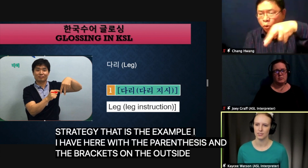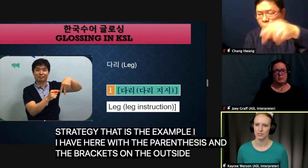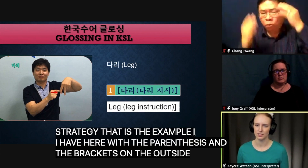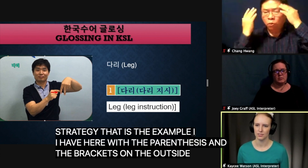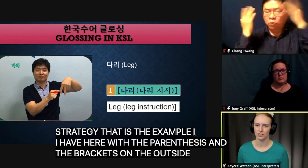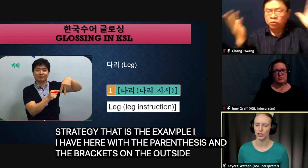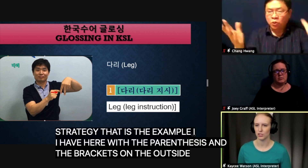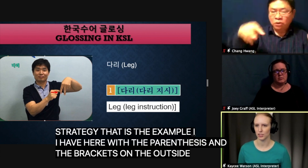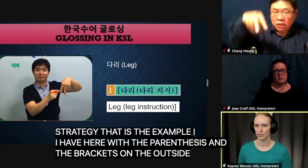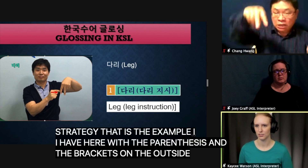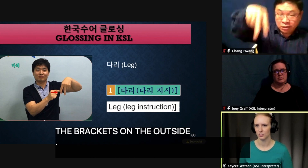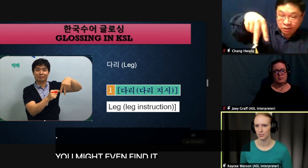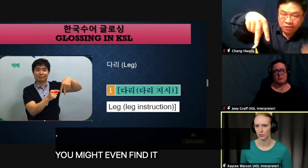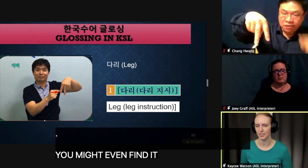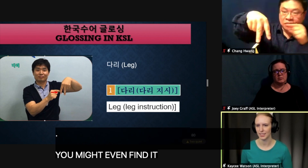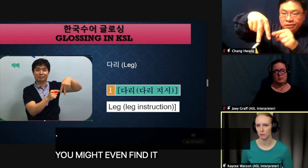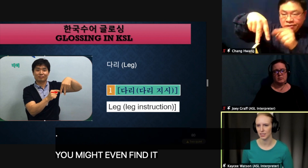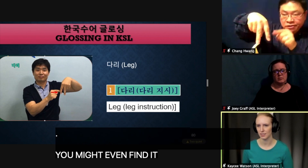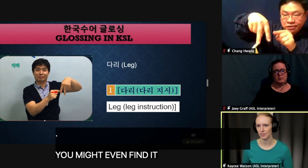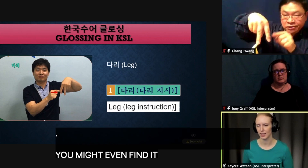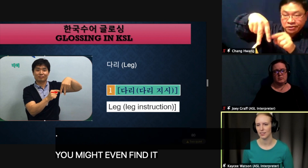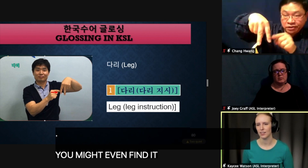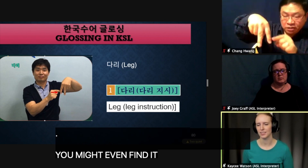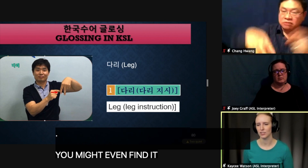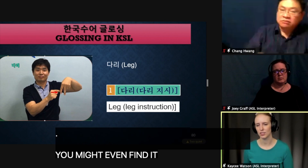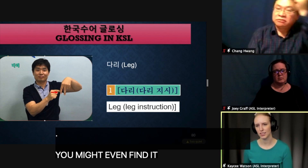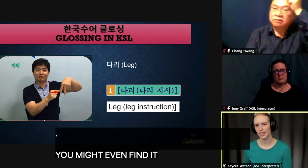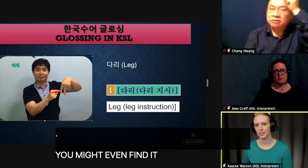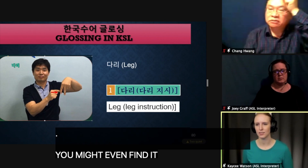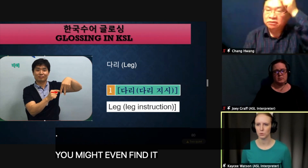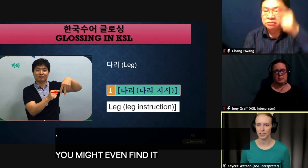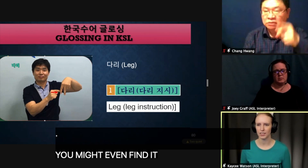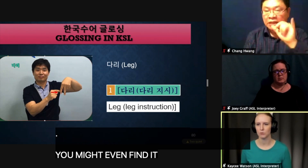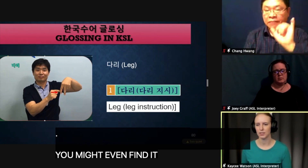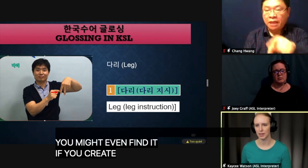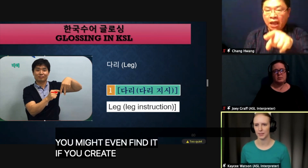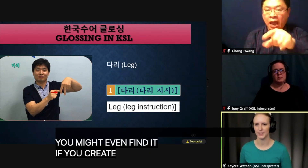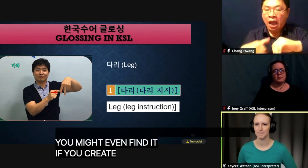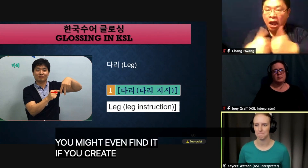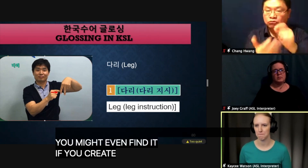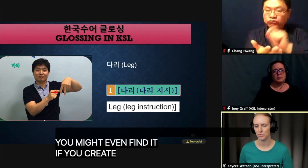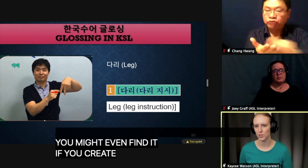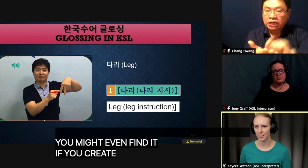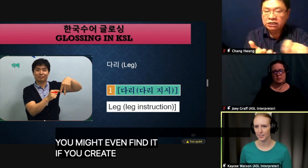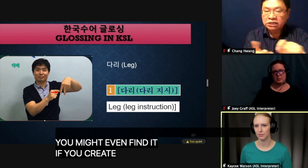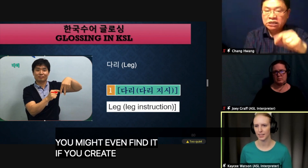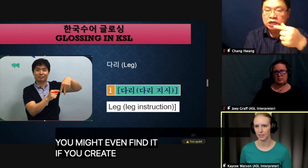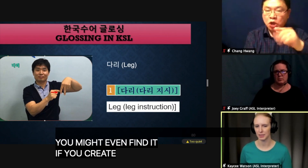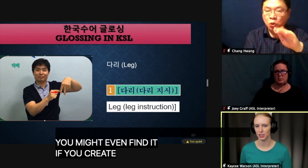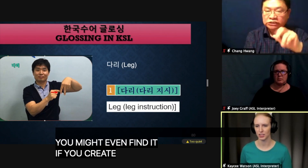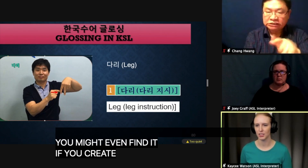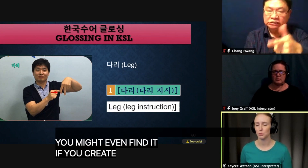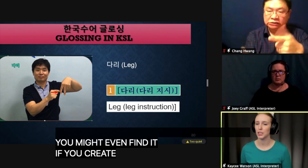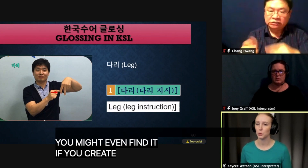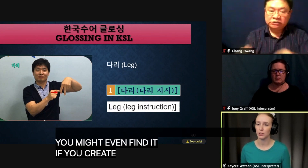then gesture or indicate what it is, right? Or is it just the leg? Is it walking? What's happening? So that